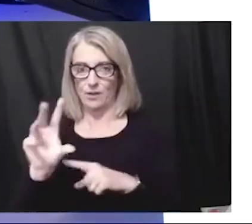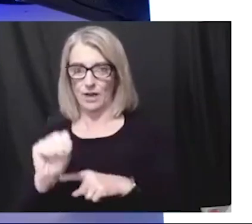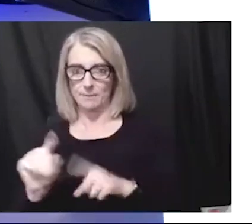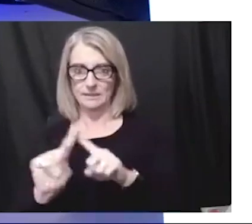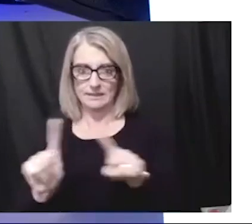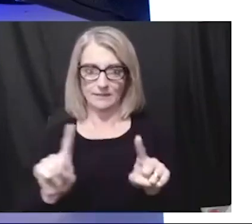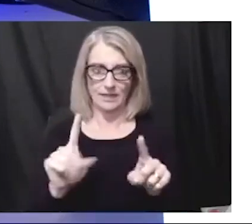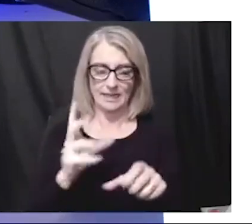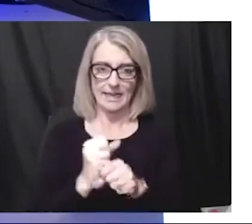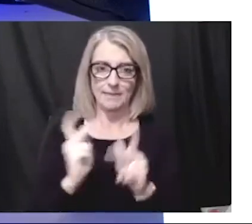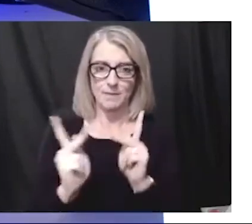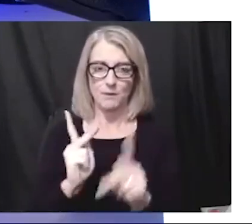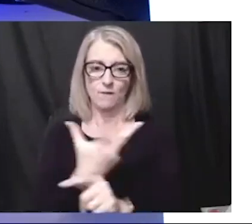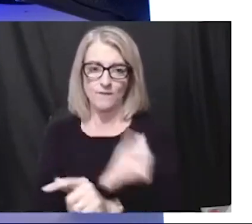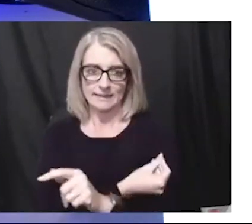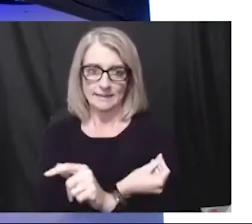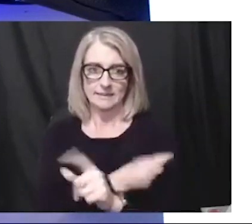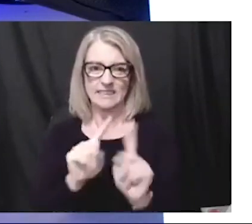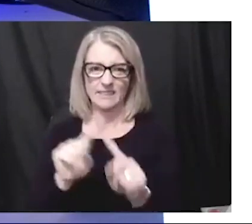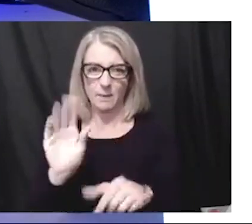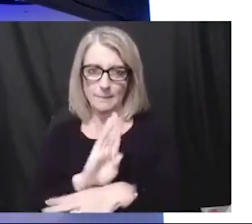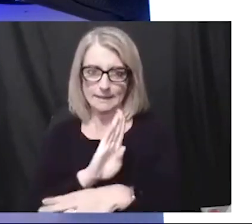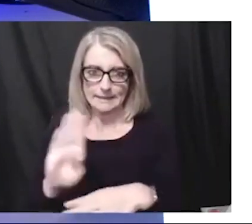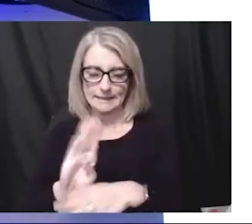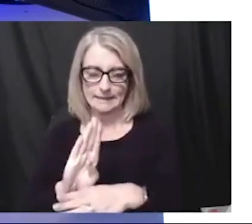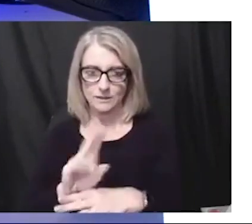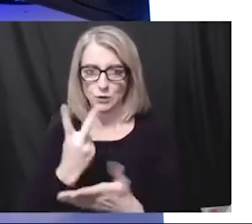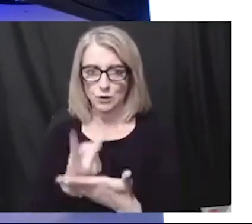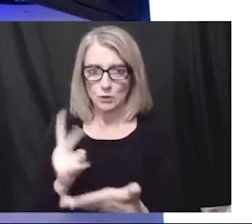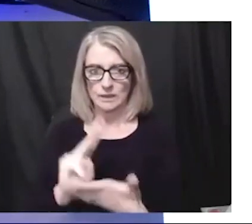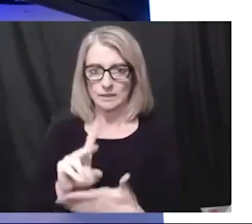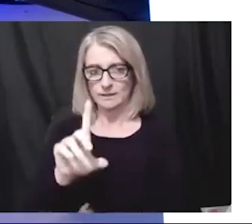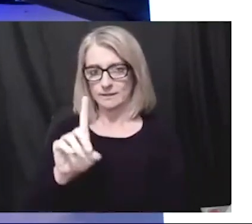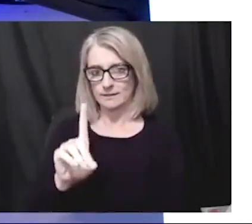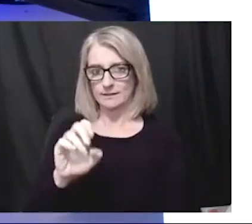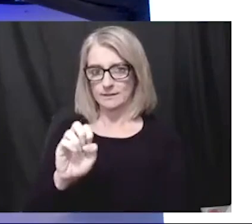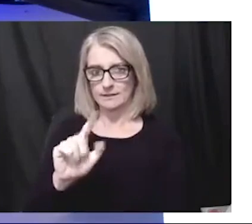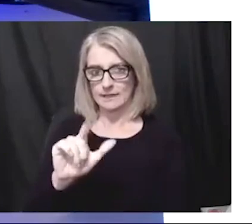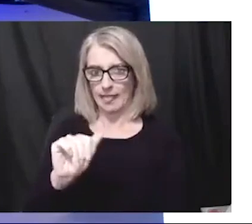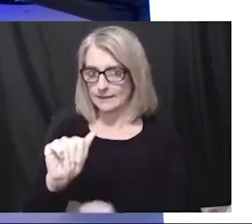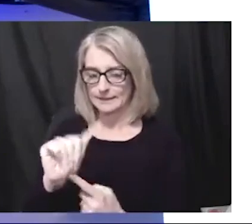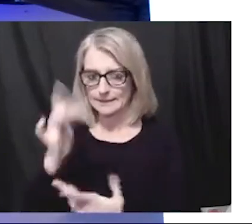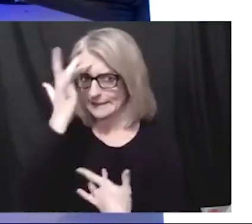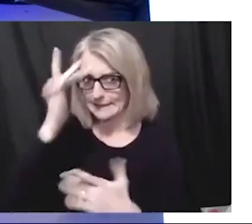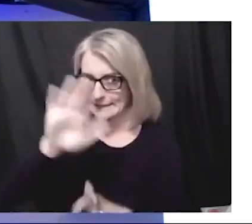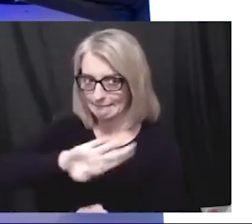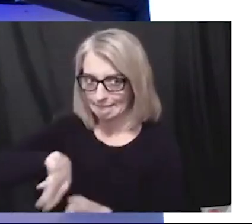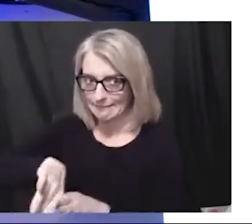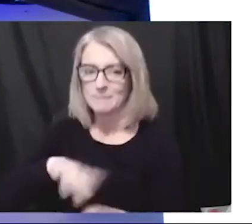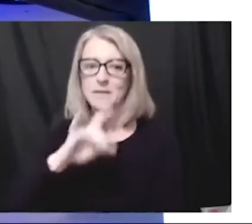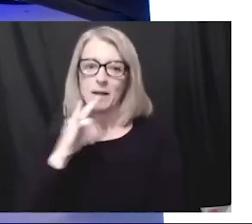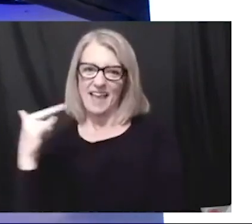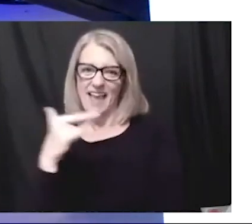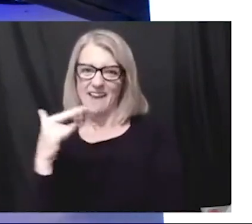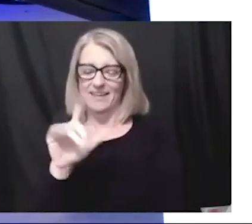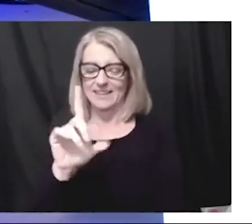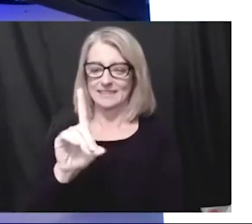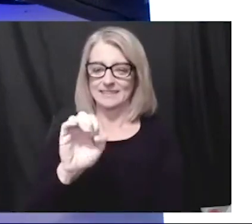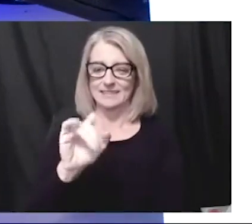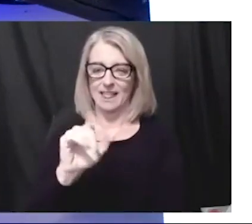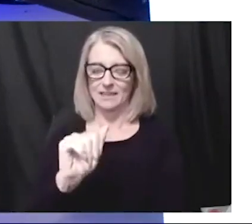I know I've been on a little bit of a run this morning, so I'm just going to have to keep going. Well, thankfully, Hawkeye's here to help keep me steer back on the right course. But at the end of the day,